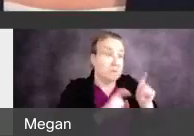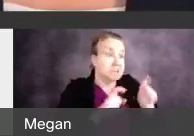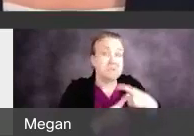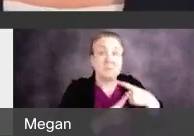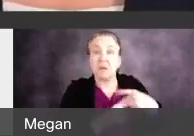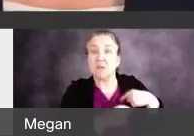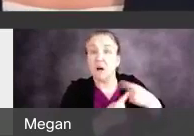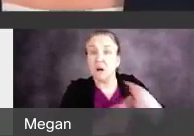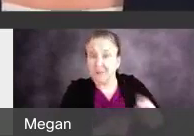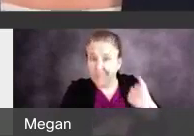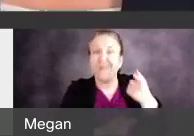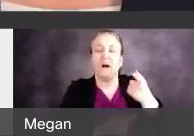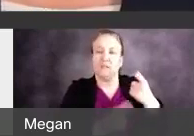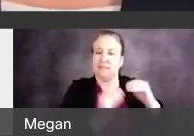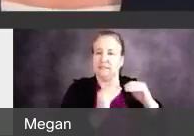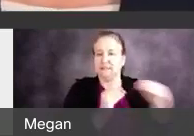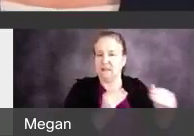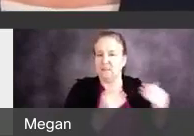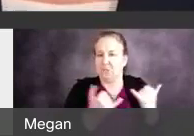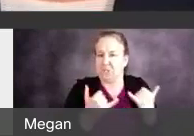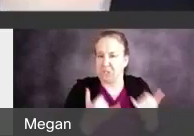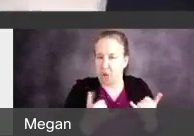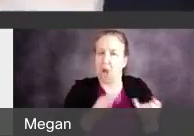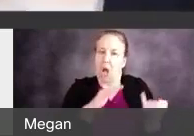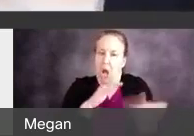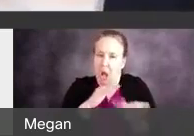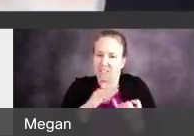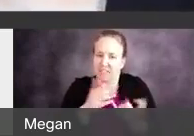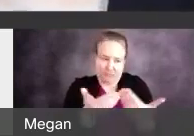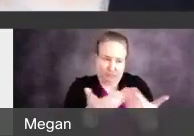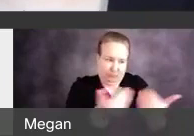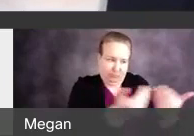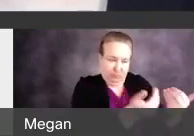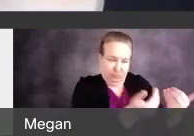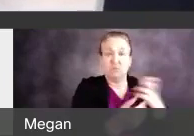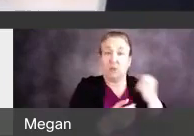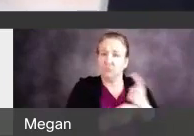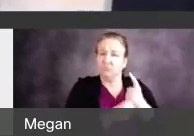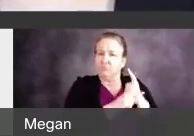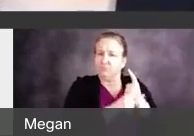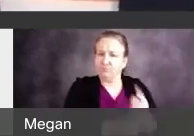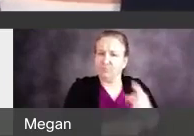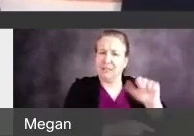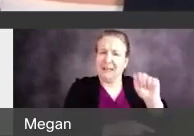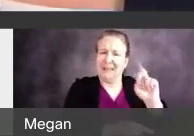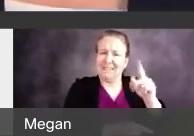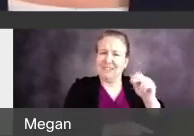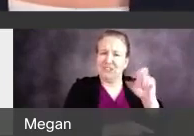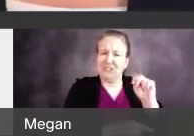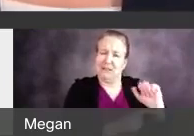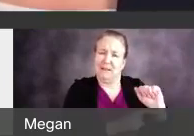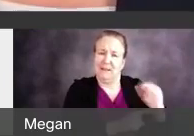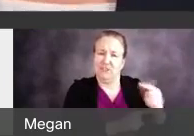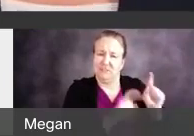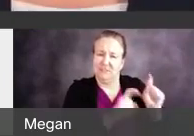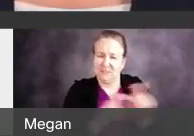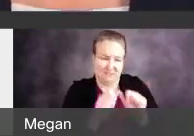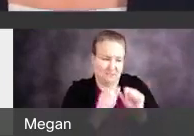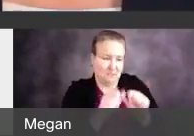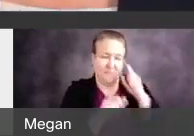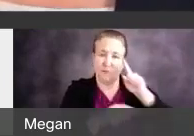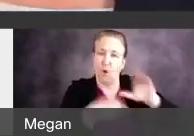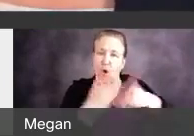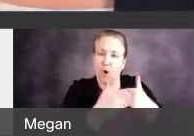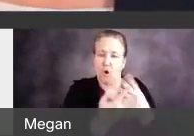positive are in stable condition in isolation, and routine antigen testing continues for all